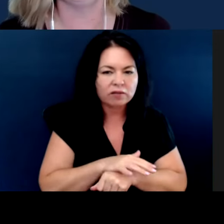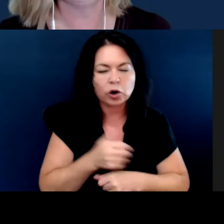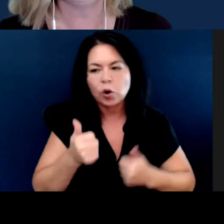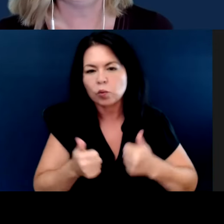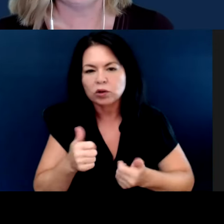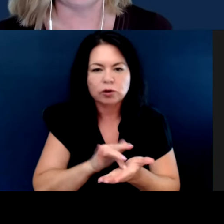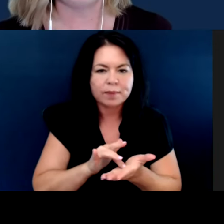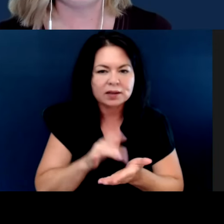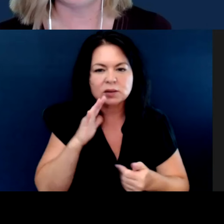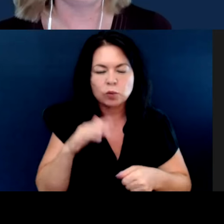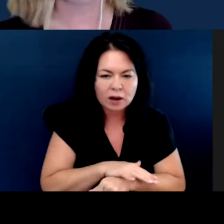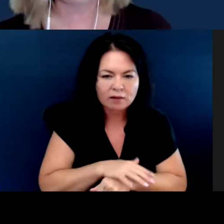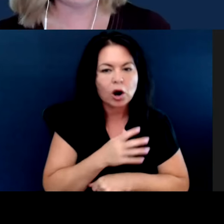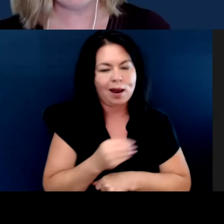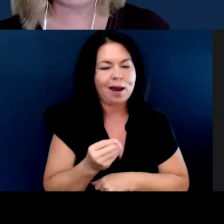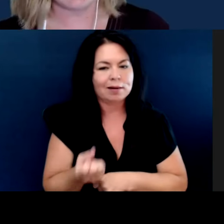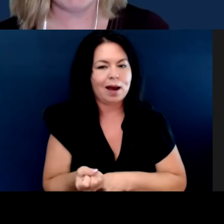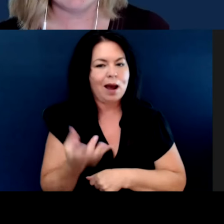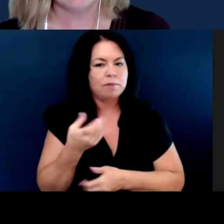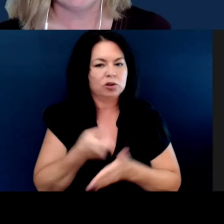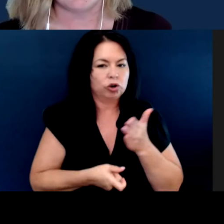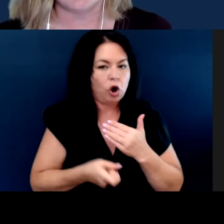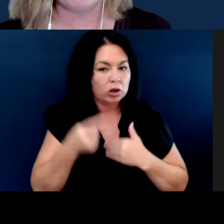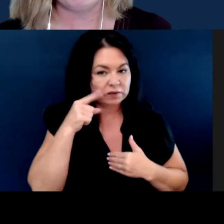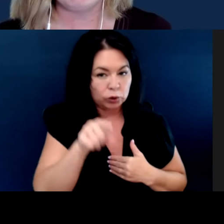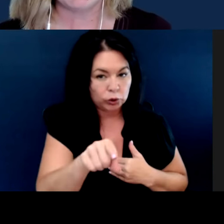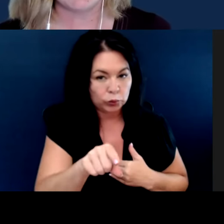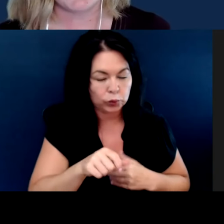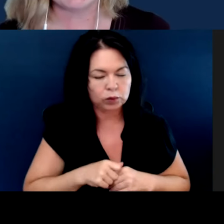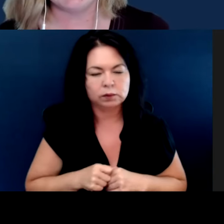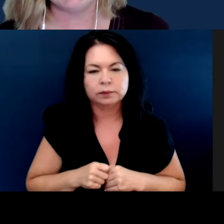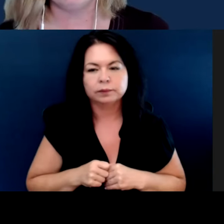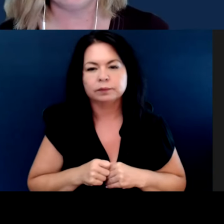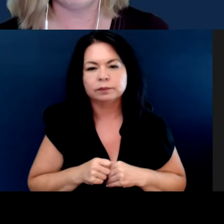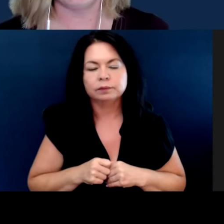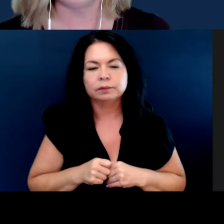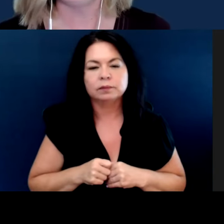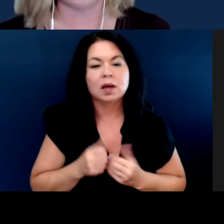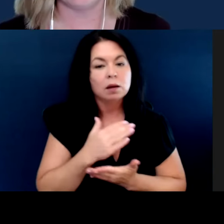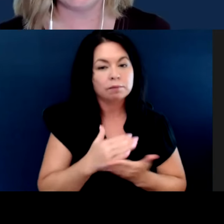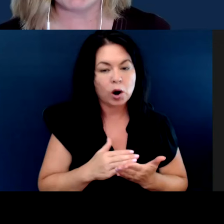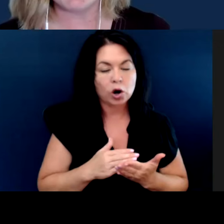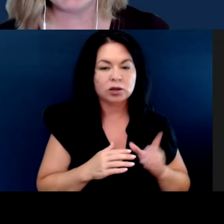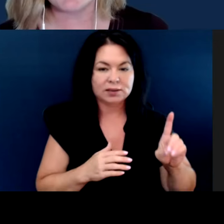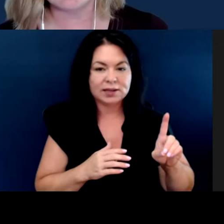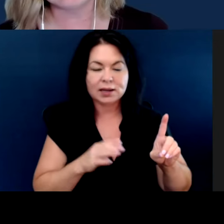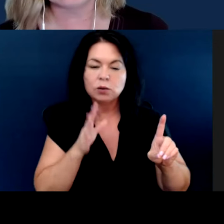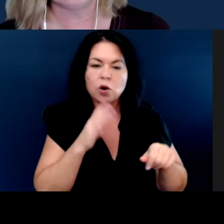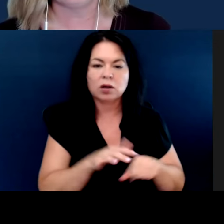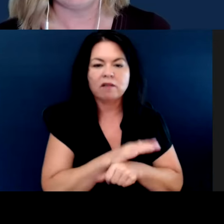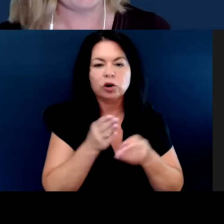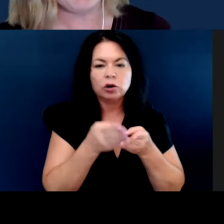sharing to you. But as a general statement, Medicare Part D, it will cover generic and brand name